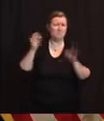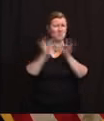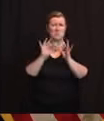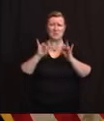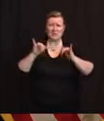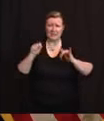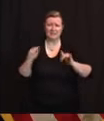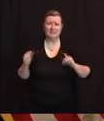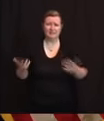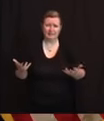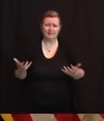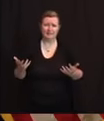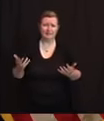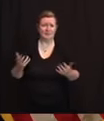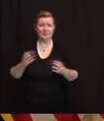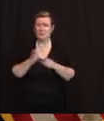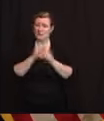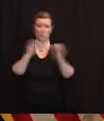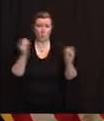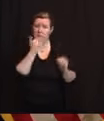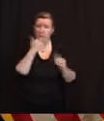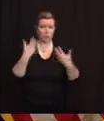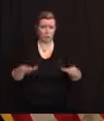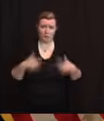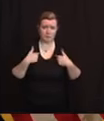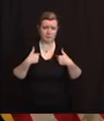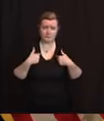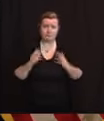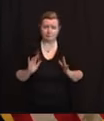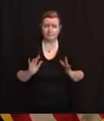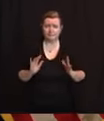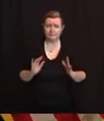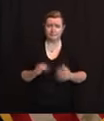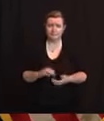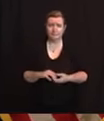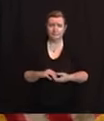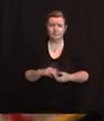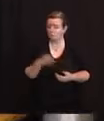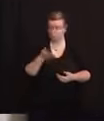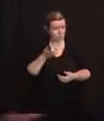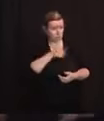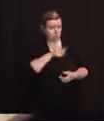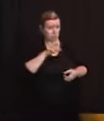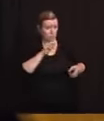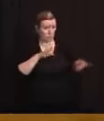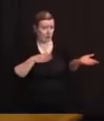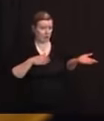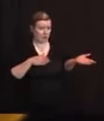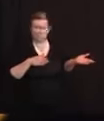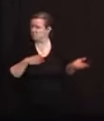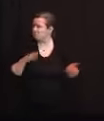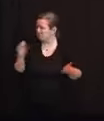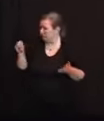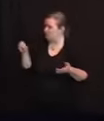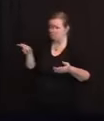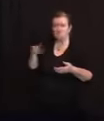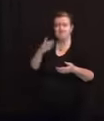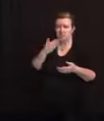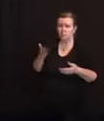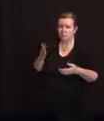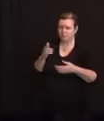unfortunate attributes that I started out with. Rob, over to you if you could. Yep, real quick, the